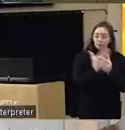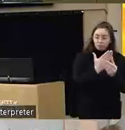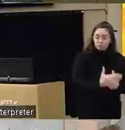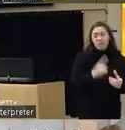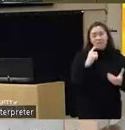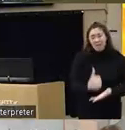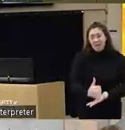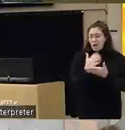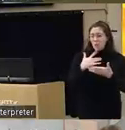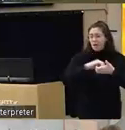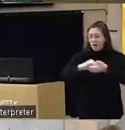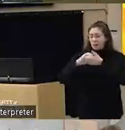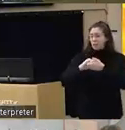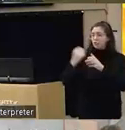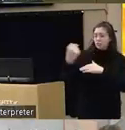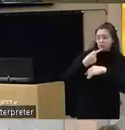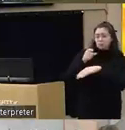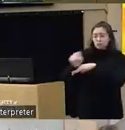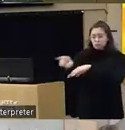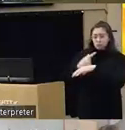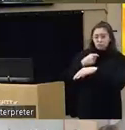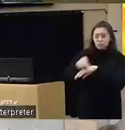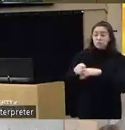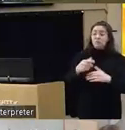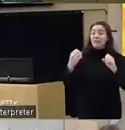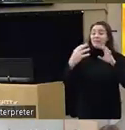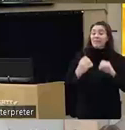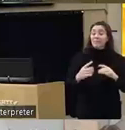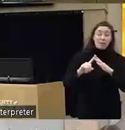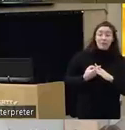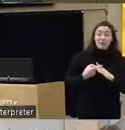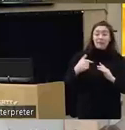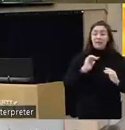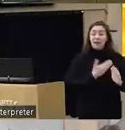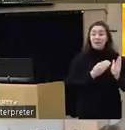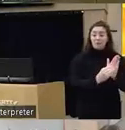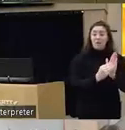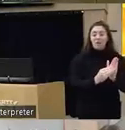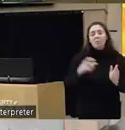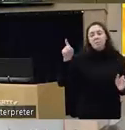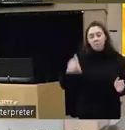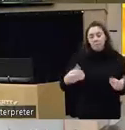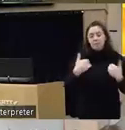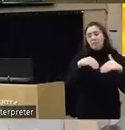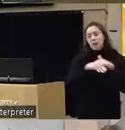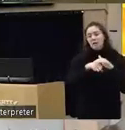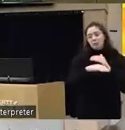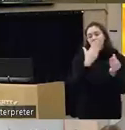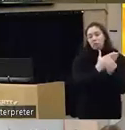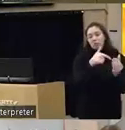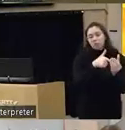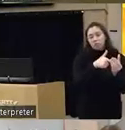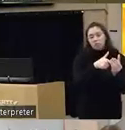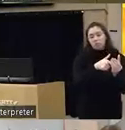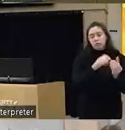with collaboration. A lot of the feedback that we got when we were starting our model was that, you know, we must have access to records because